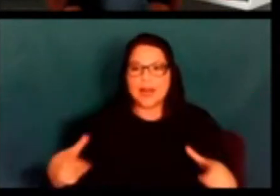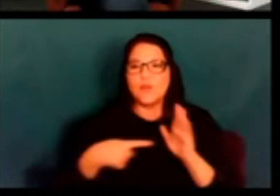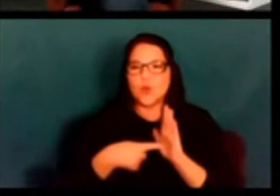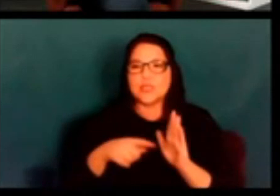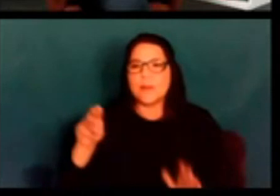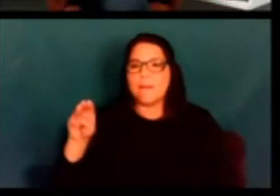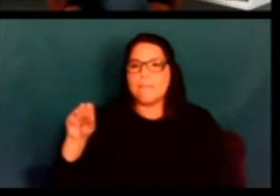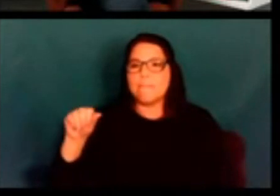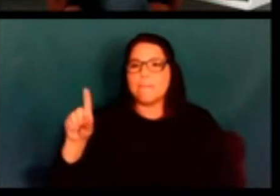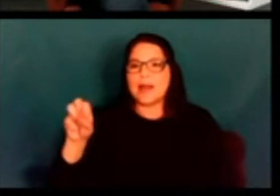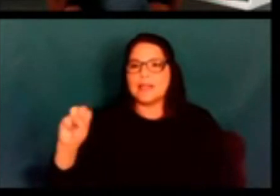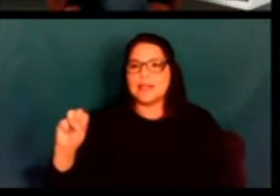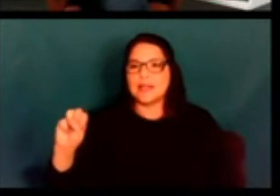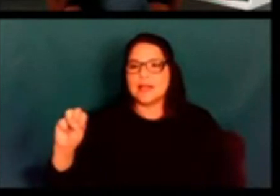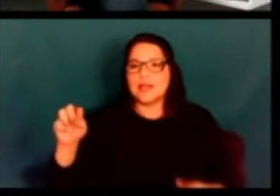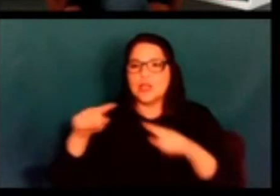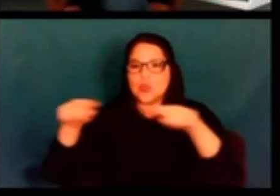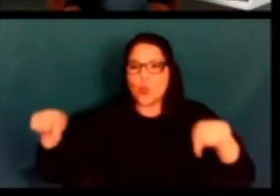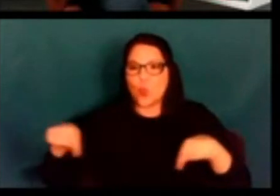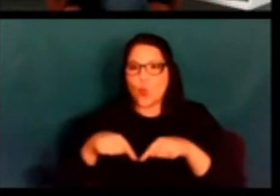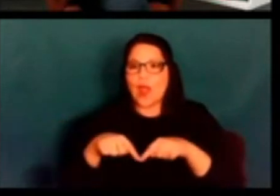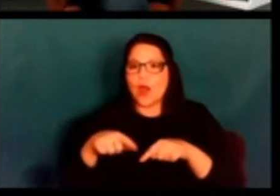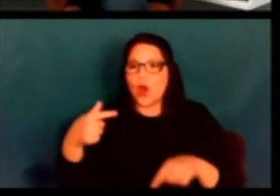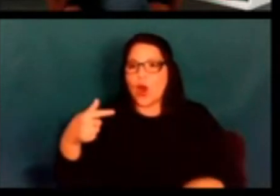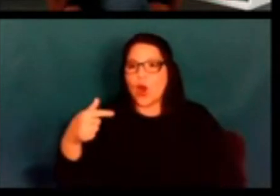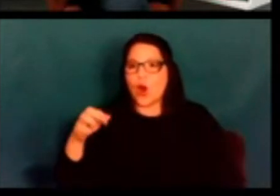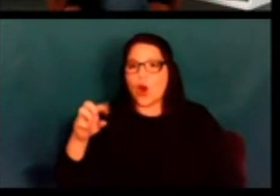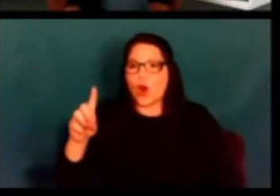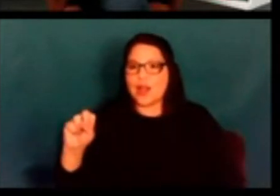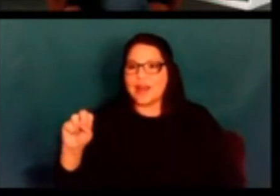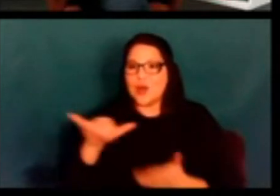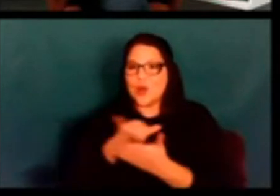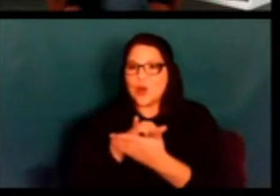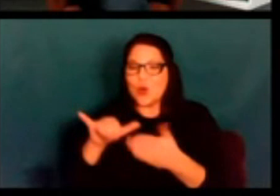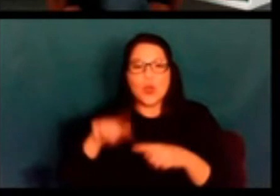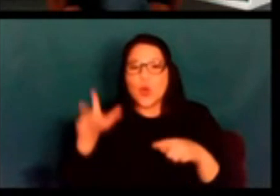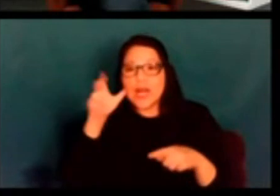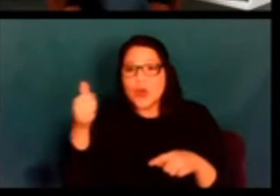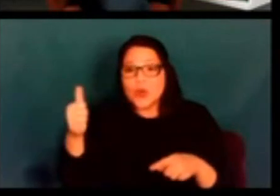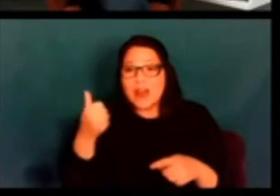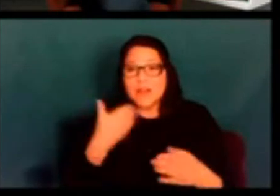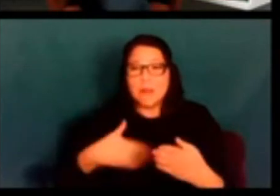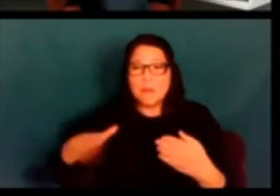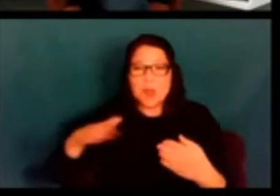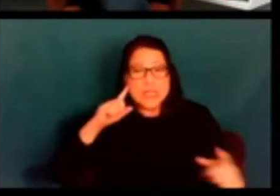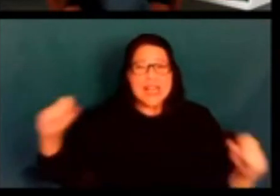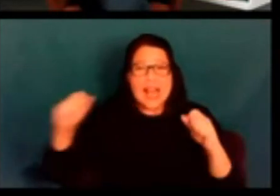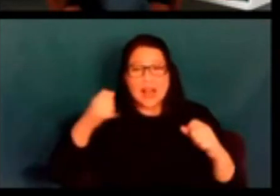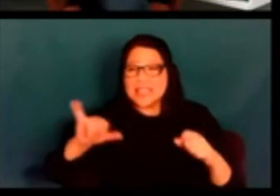Garden, you couldn't even hear yourself for the rest of the night, no matter how loud the band played, and we played